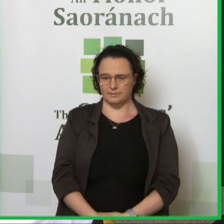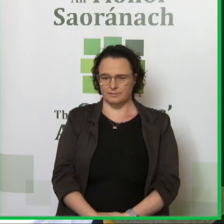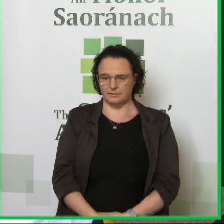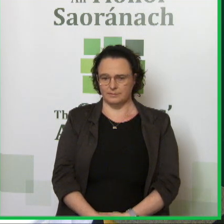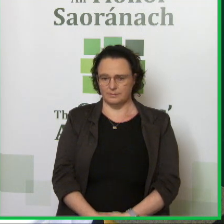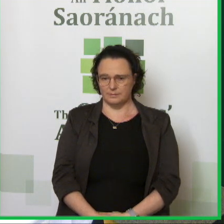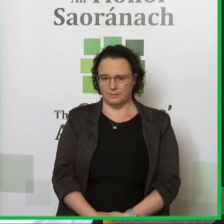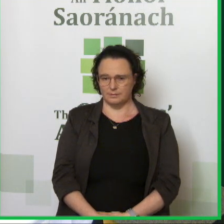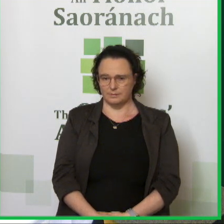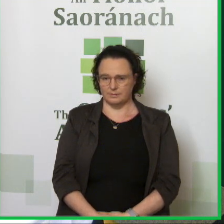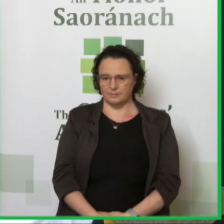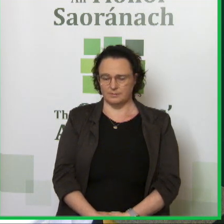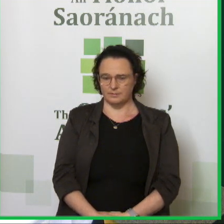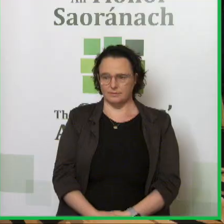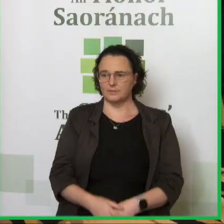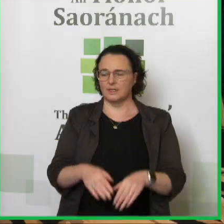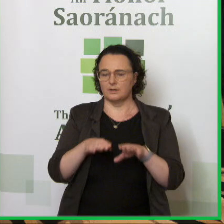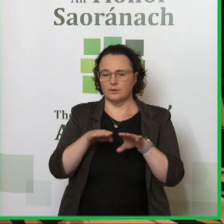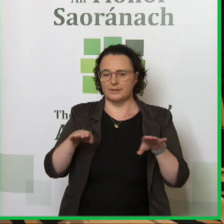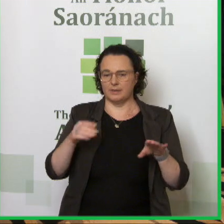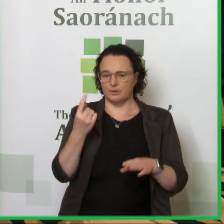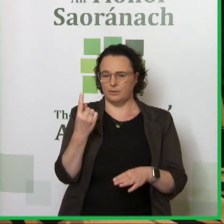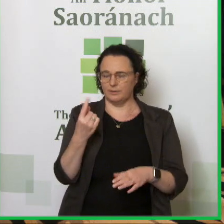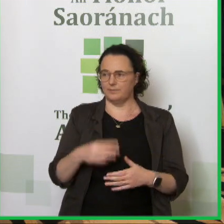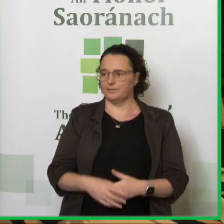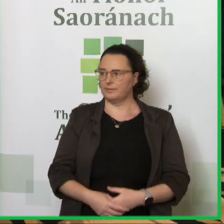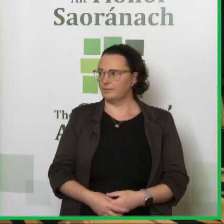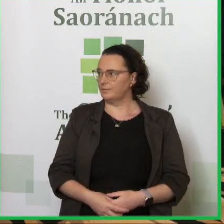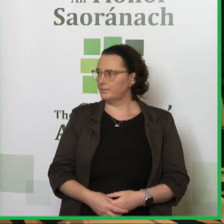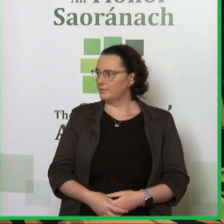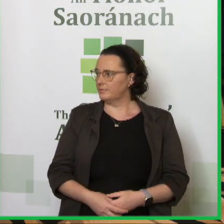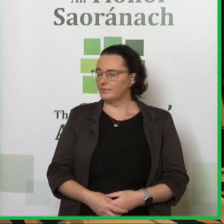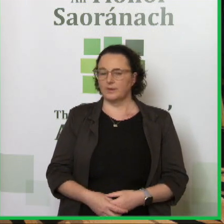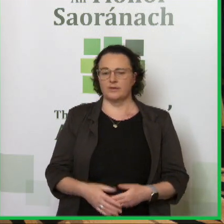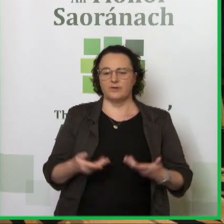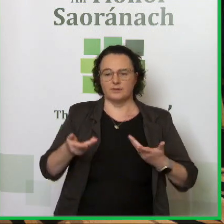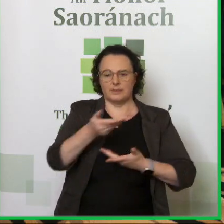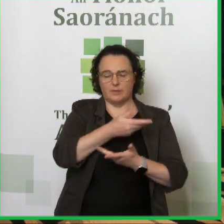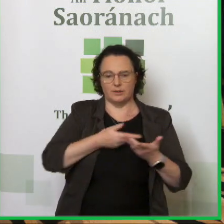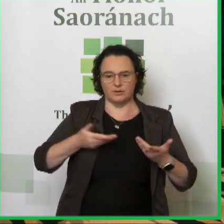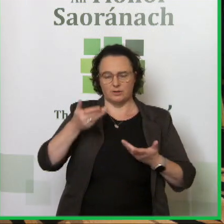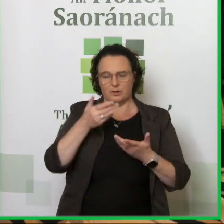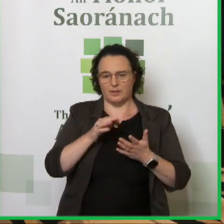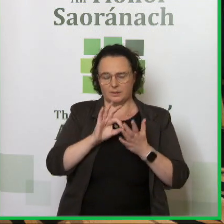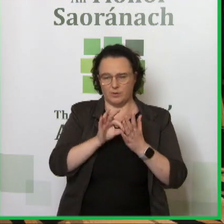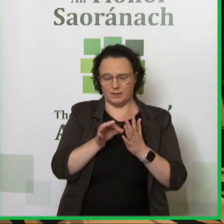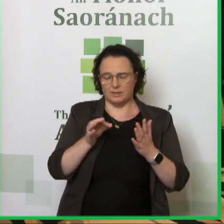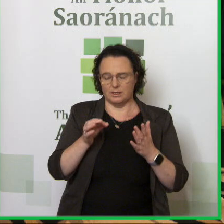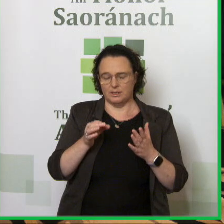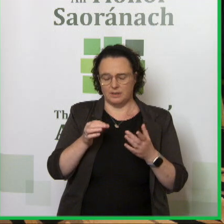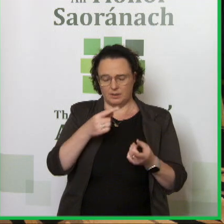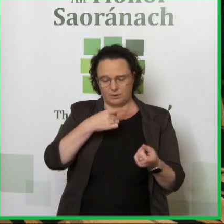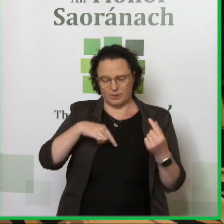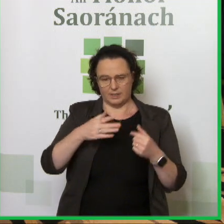Okay, table 1. Thank you. So from our table deliberations on this point, we would like